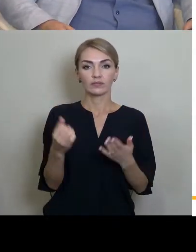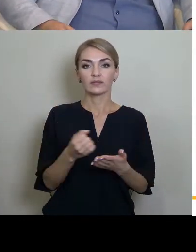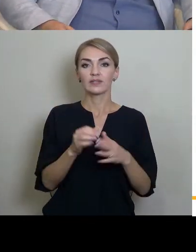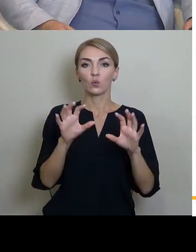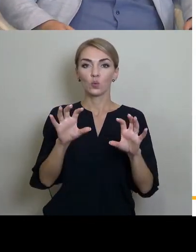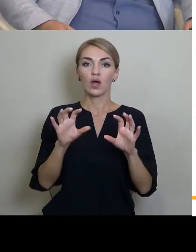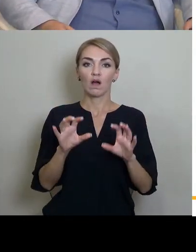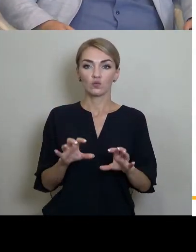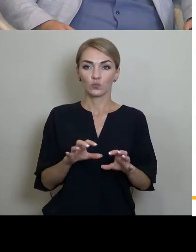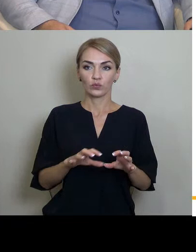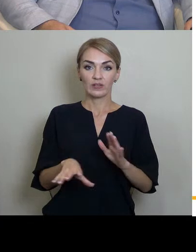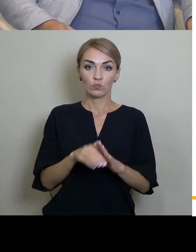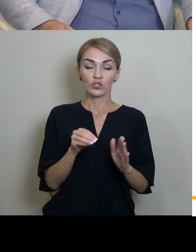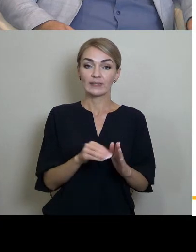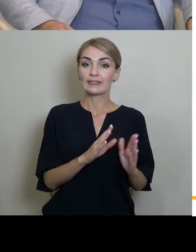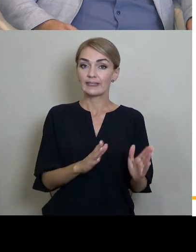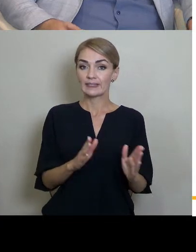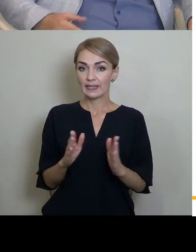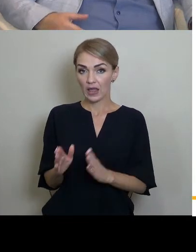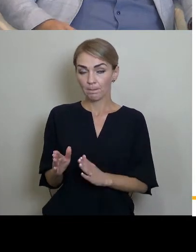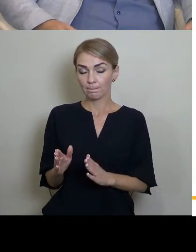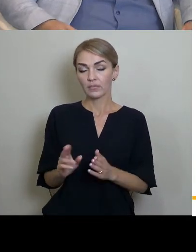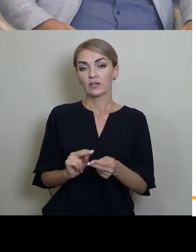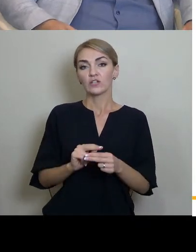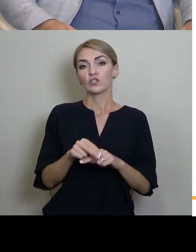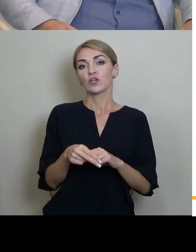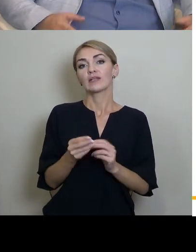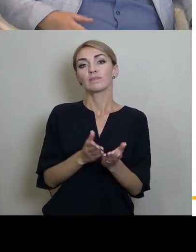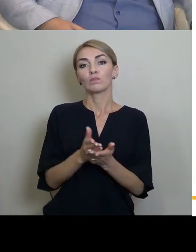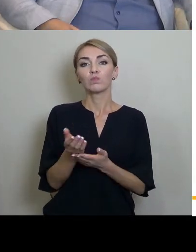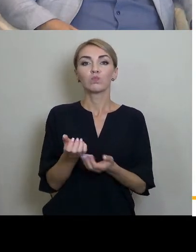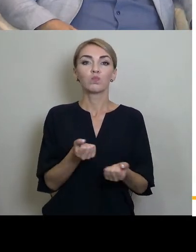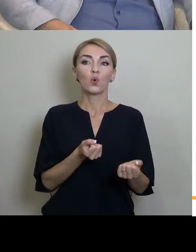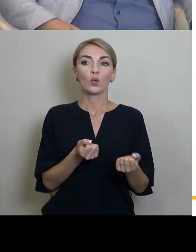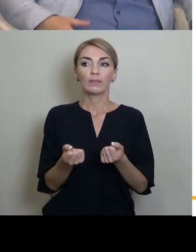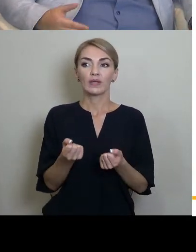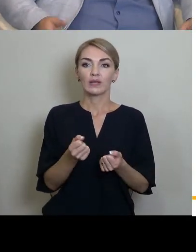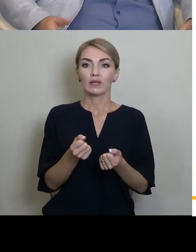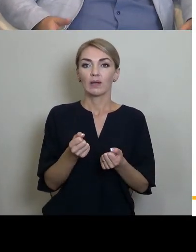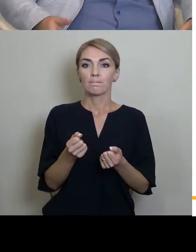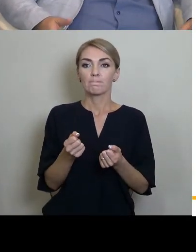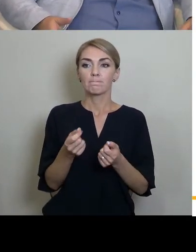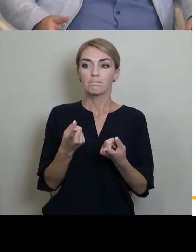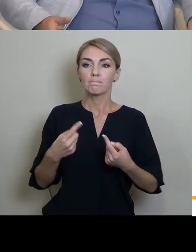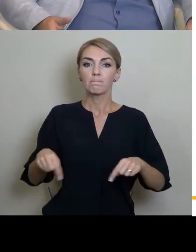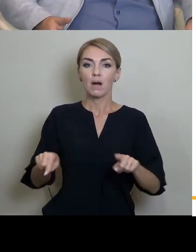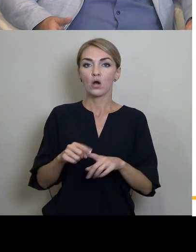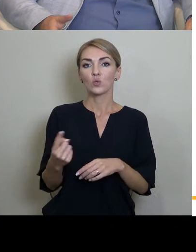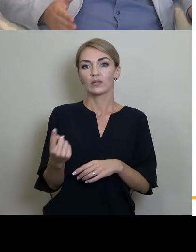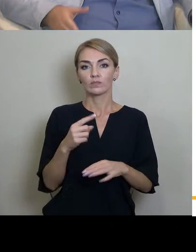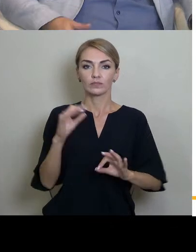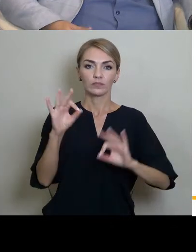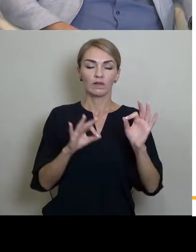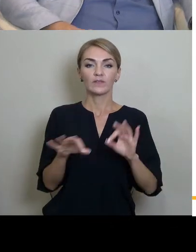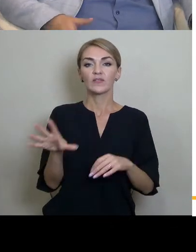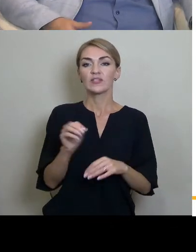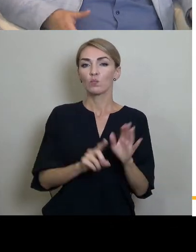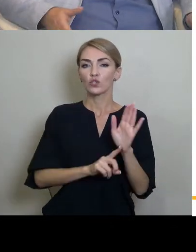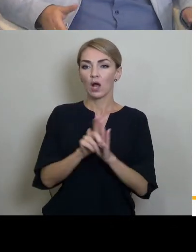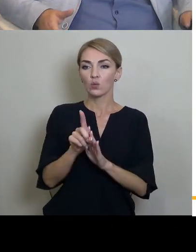the ideas and legislation with respect to the systems was all the fight